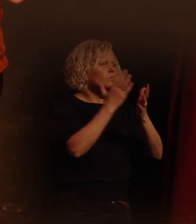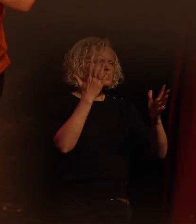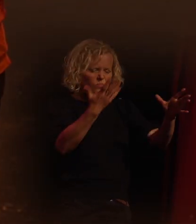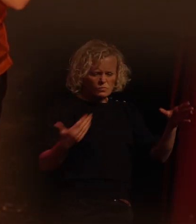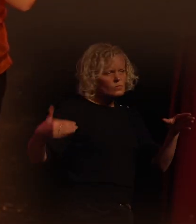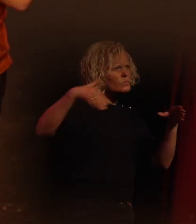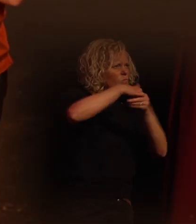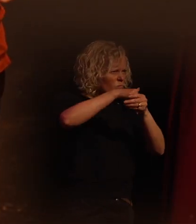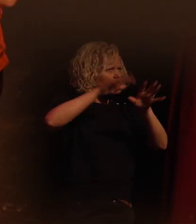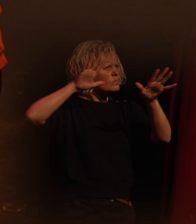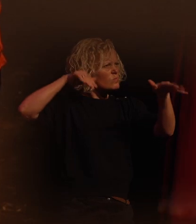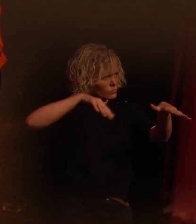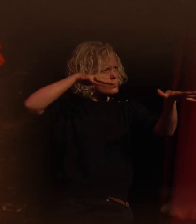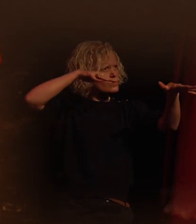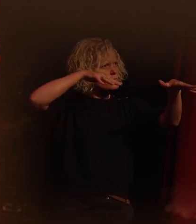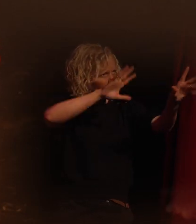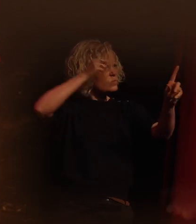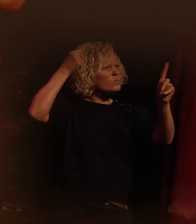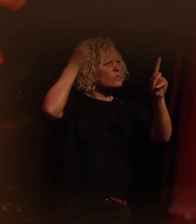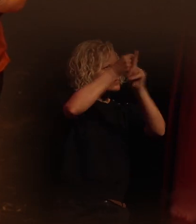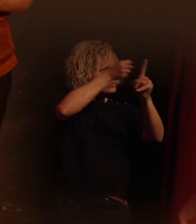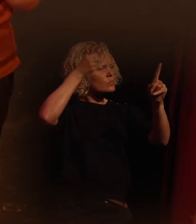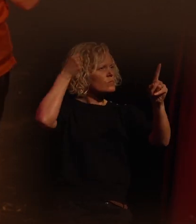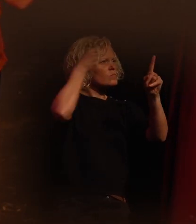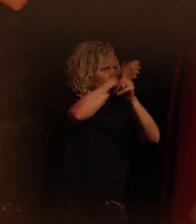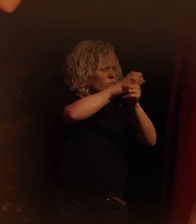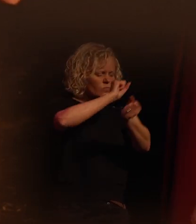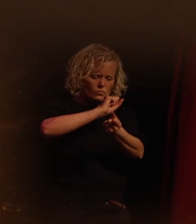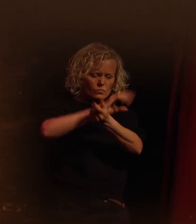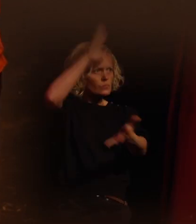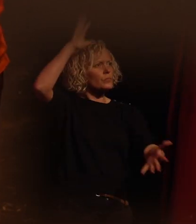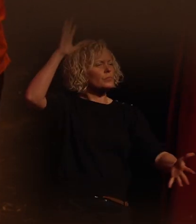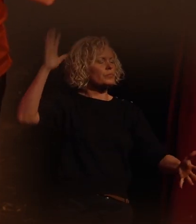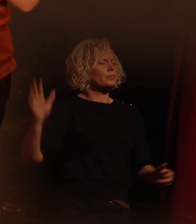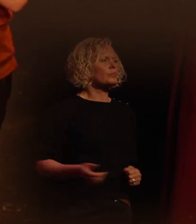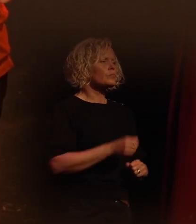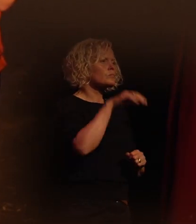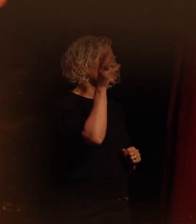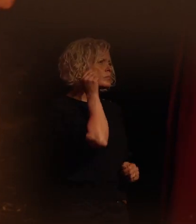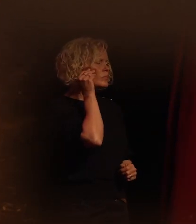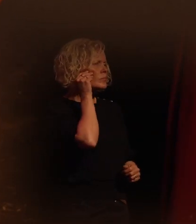Give you the right to be free. Do you hear?